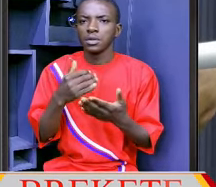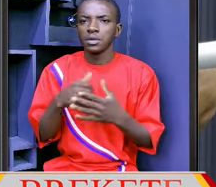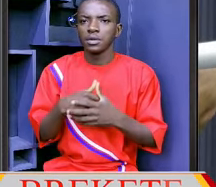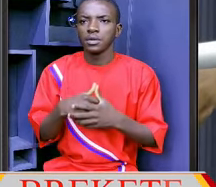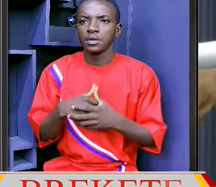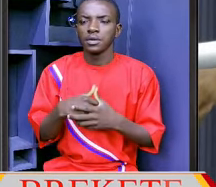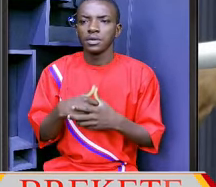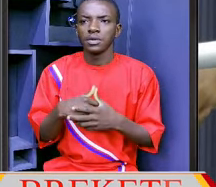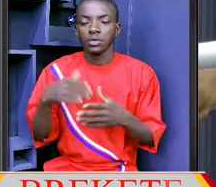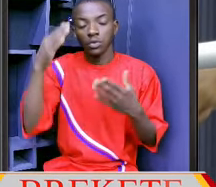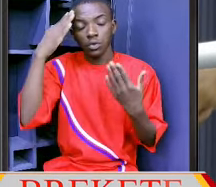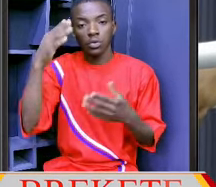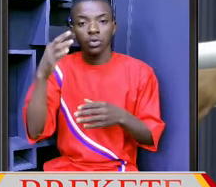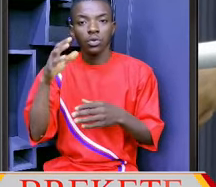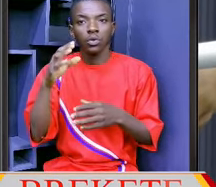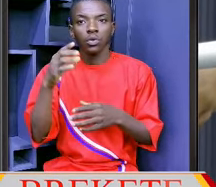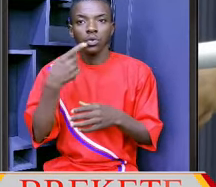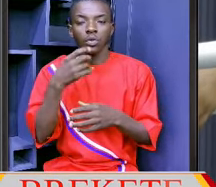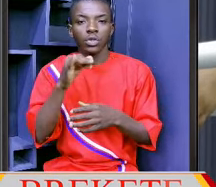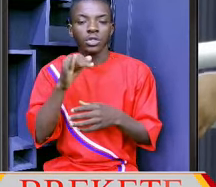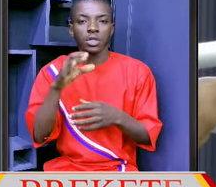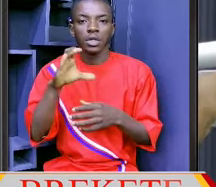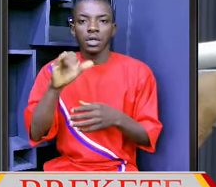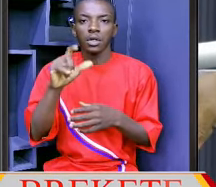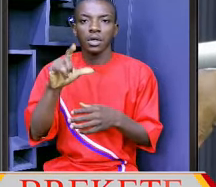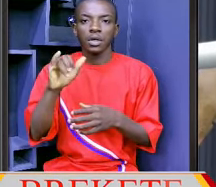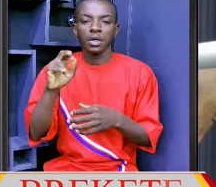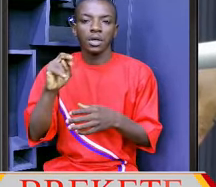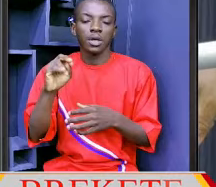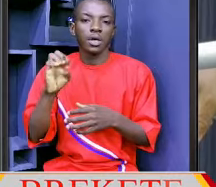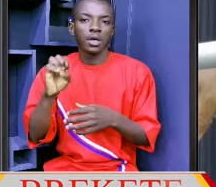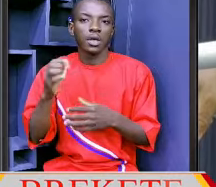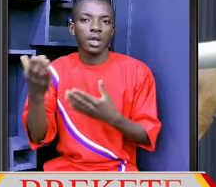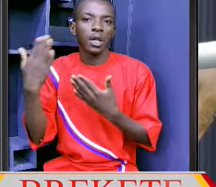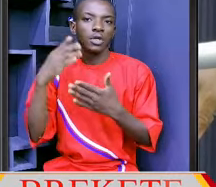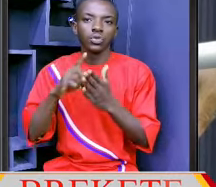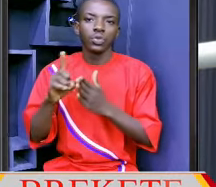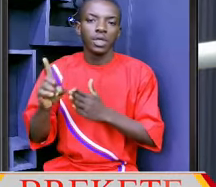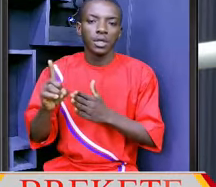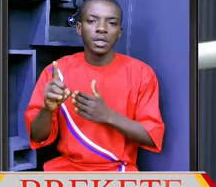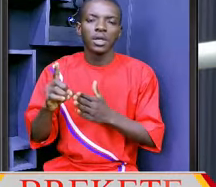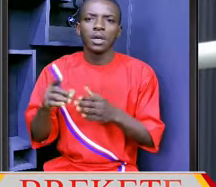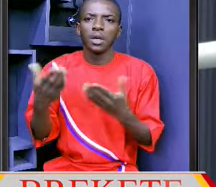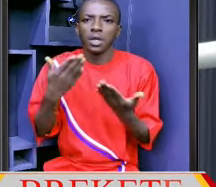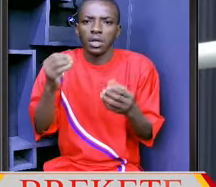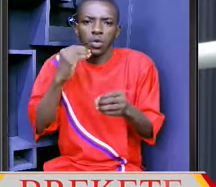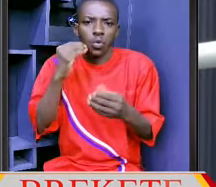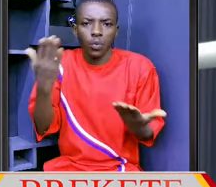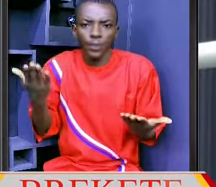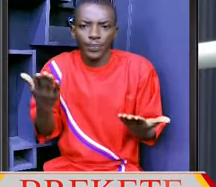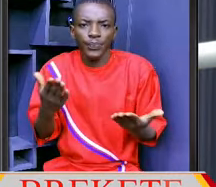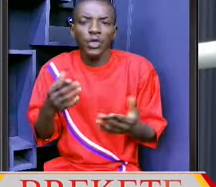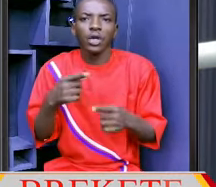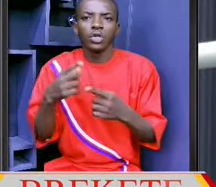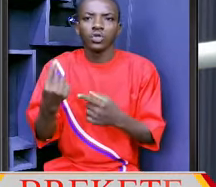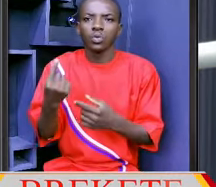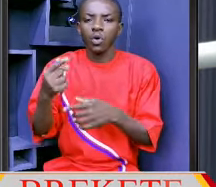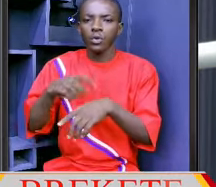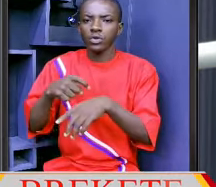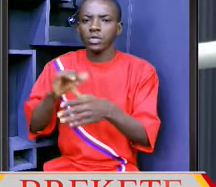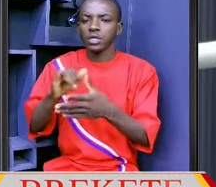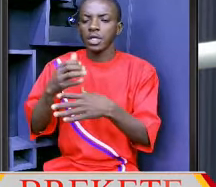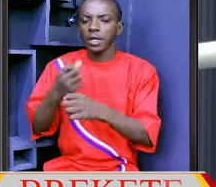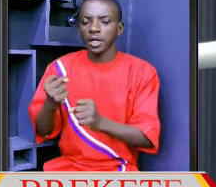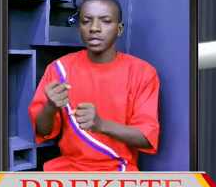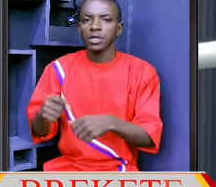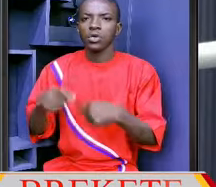You don't know who be her client last week. Then they for house. Small opportunity where